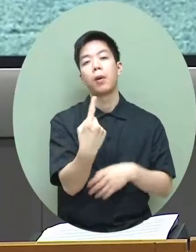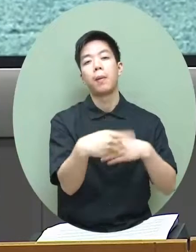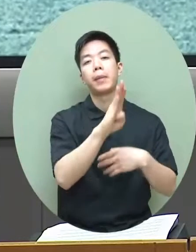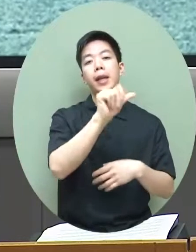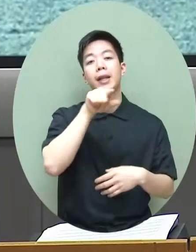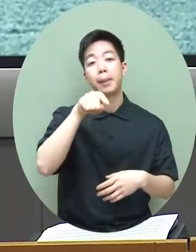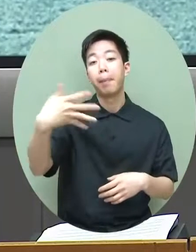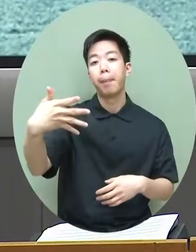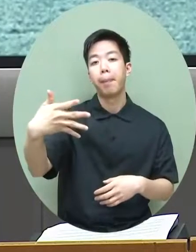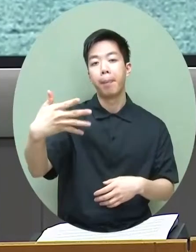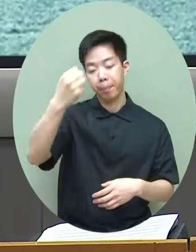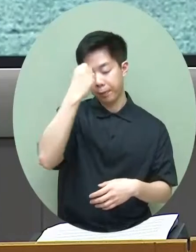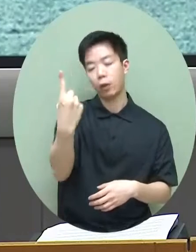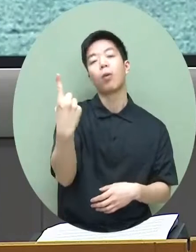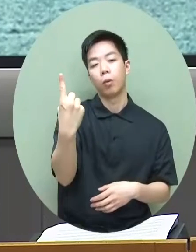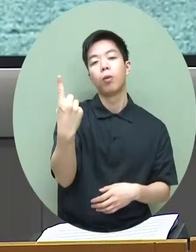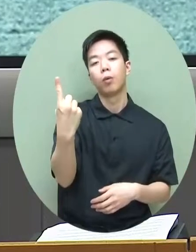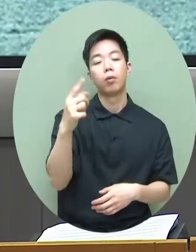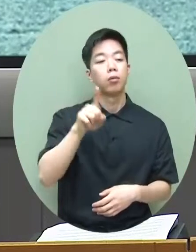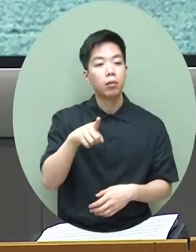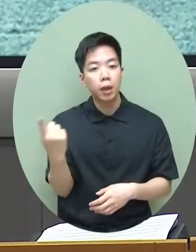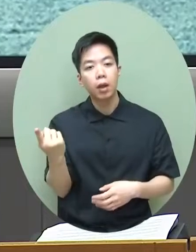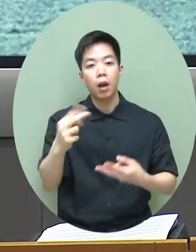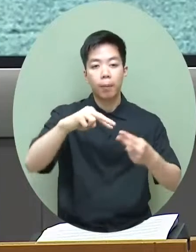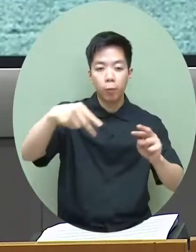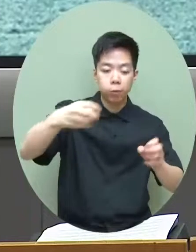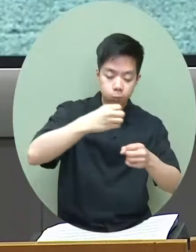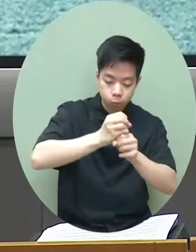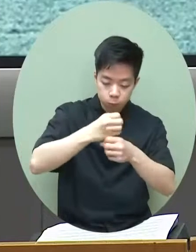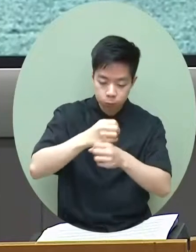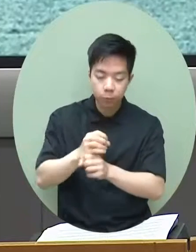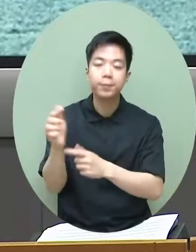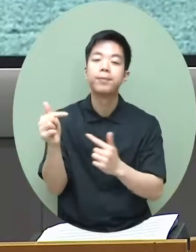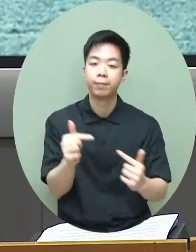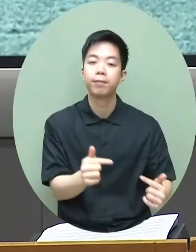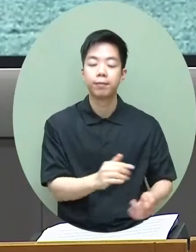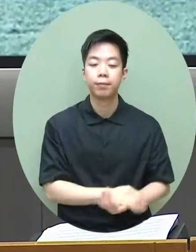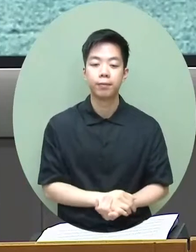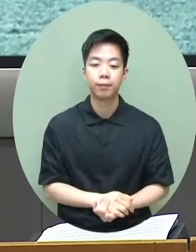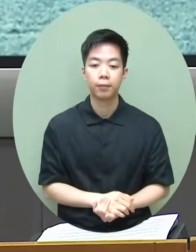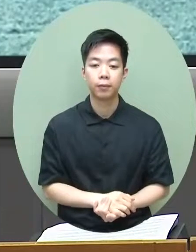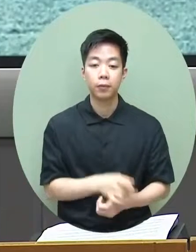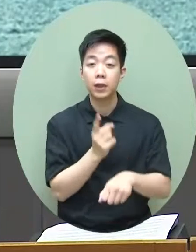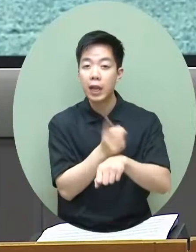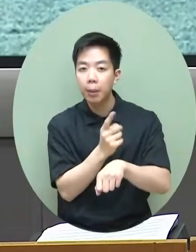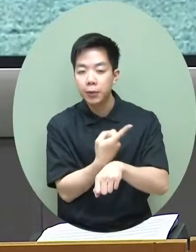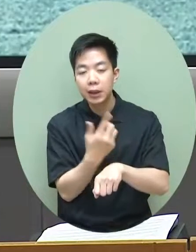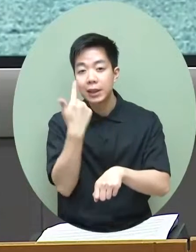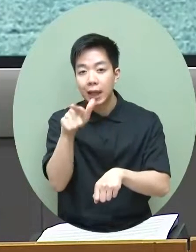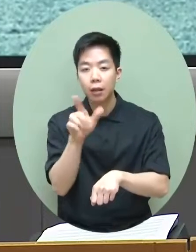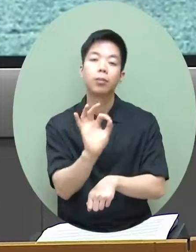BA.2 variant strain. We haven't seen it yet, but there are still other tests undergoing, but we haven't found